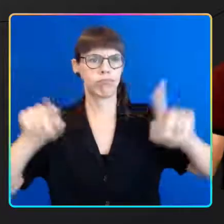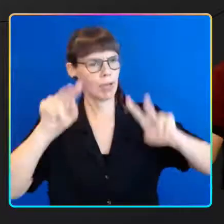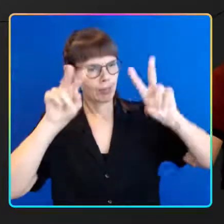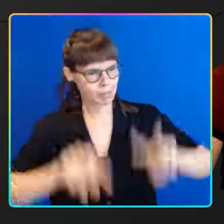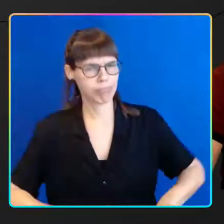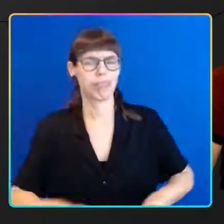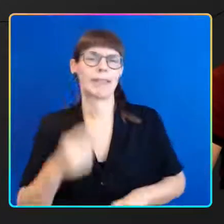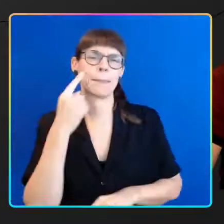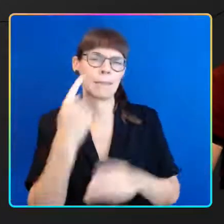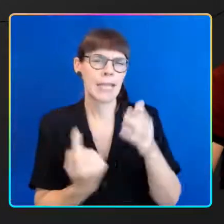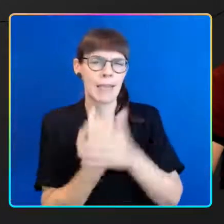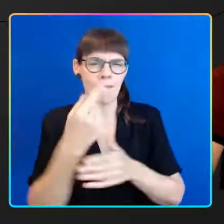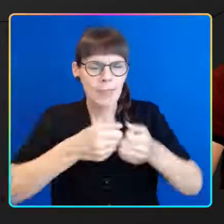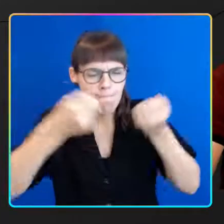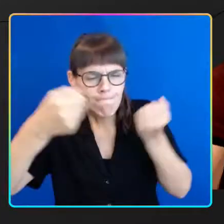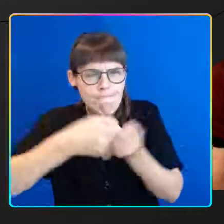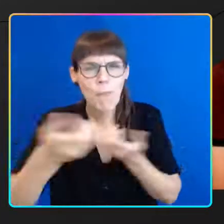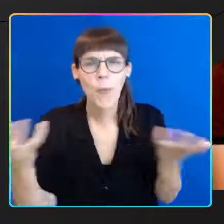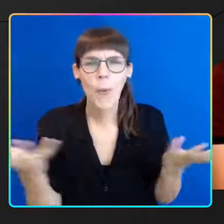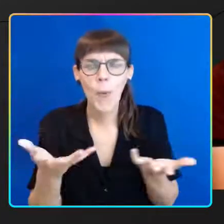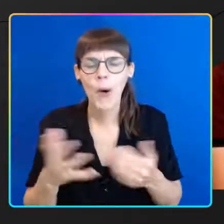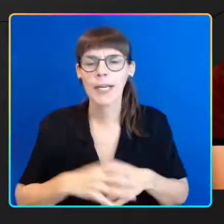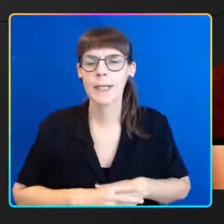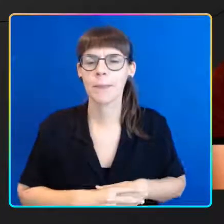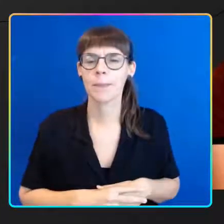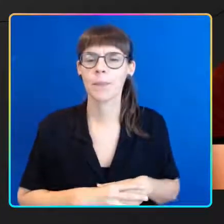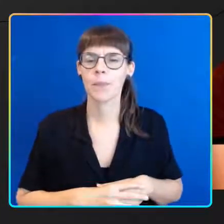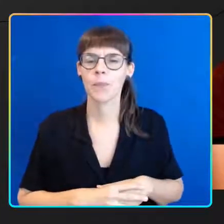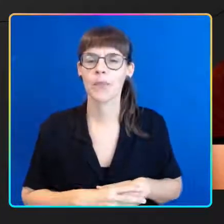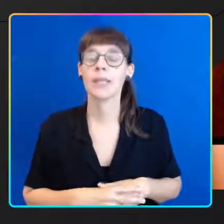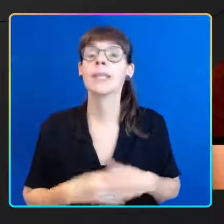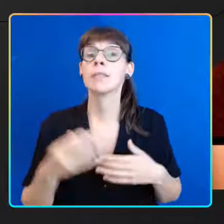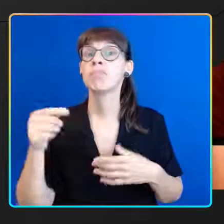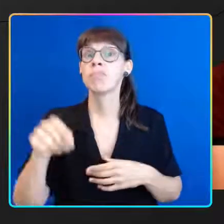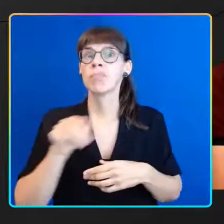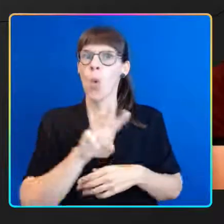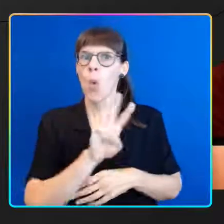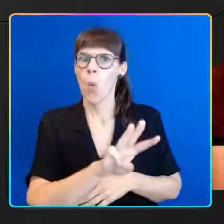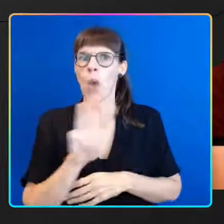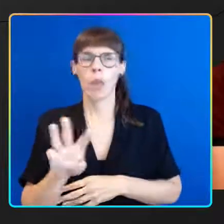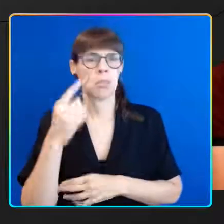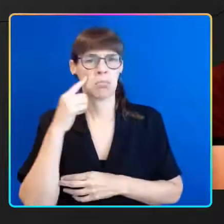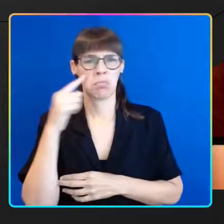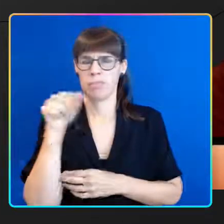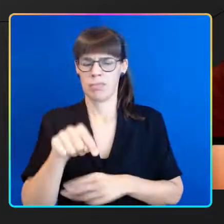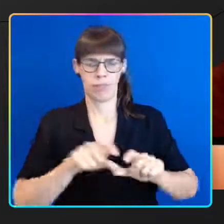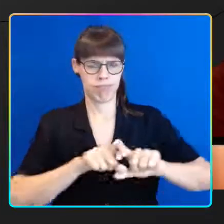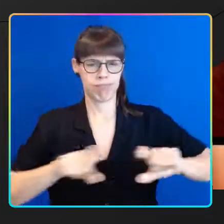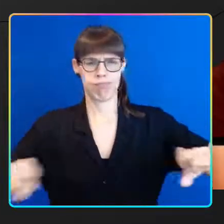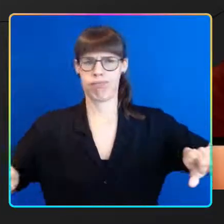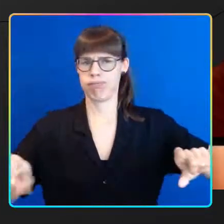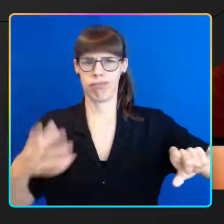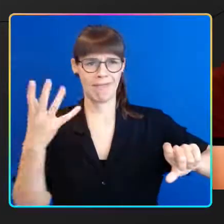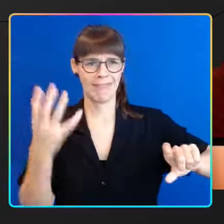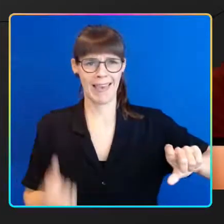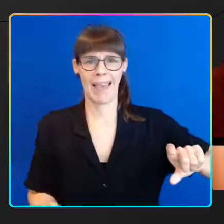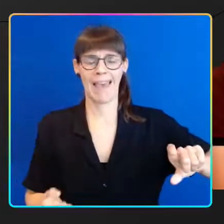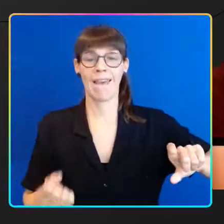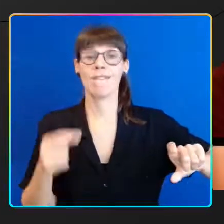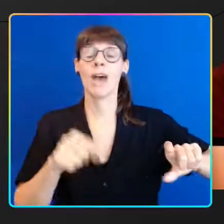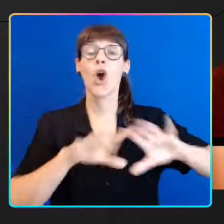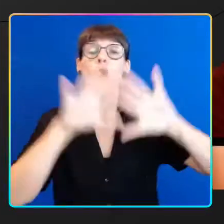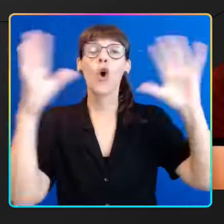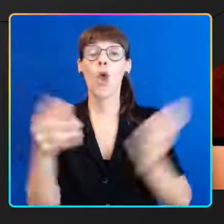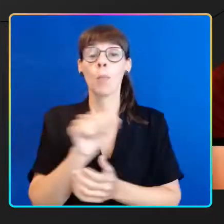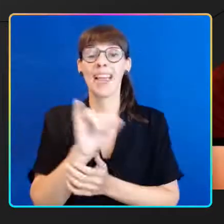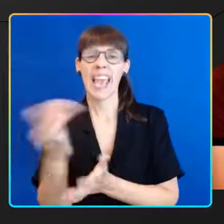Yeah, I've been on that website, really easy. Where if you go to globalai.community, you'll see it right underneath there. Global AI Back Together. If